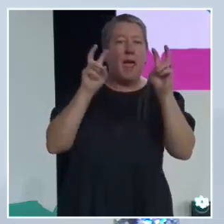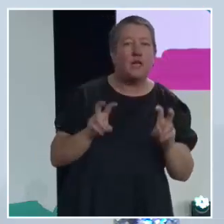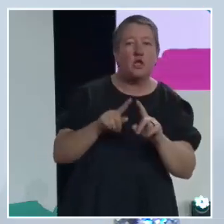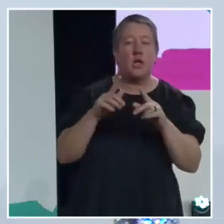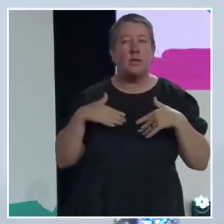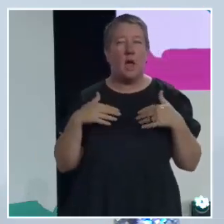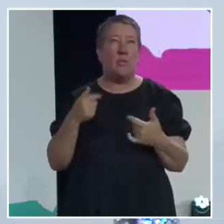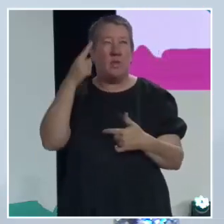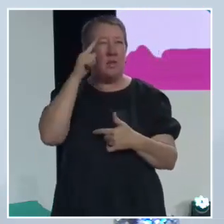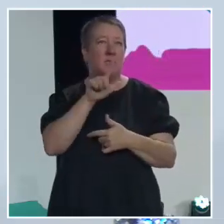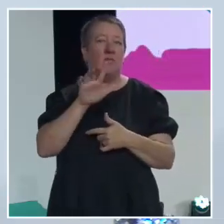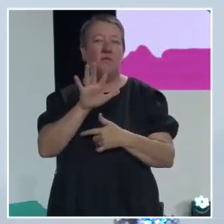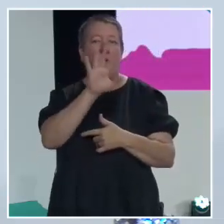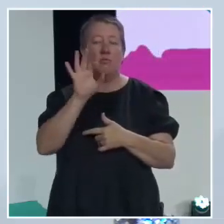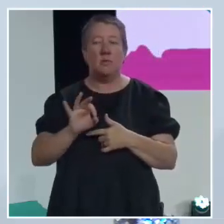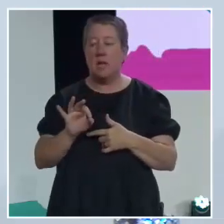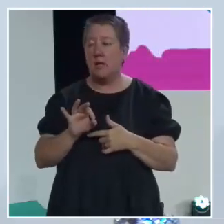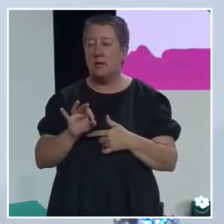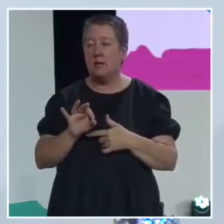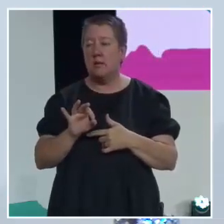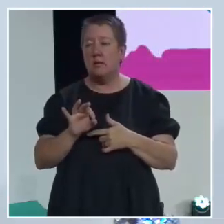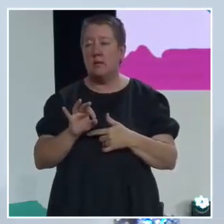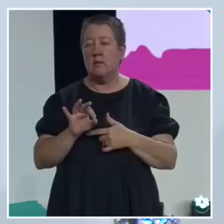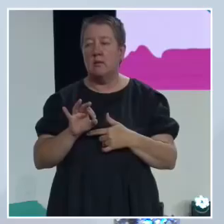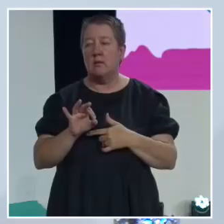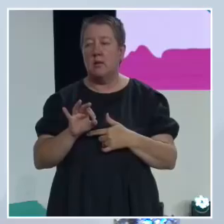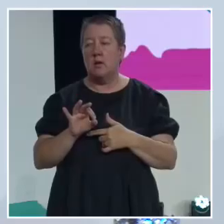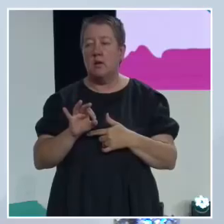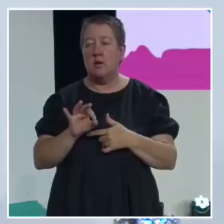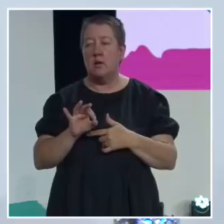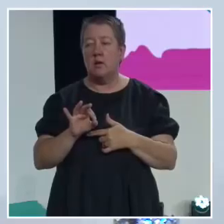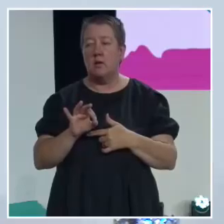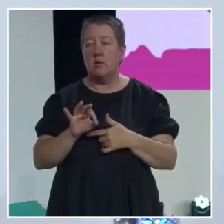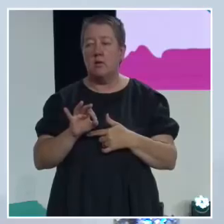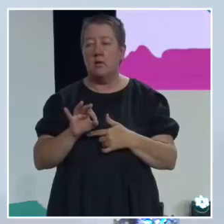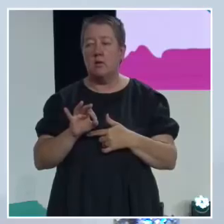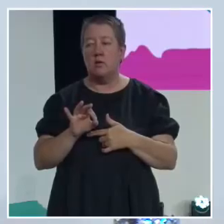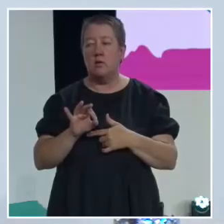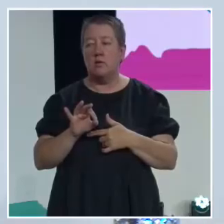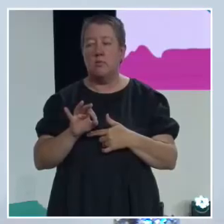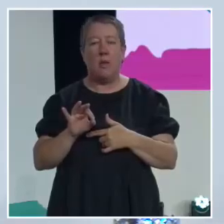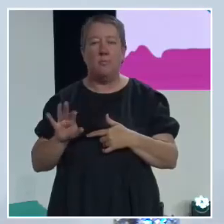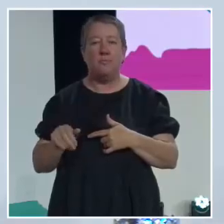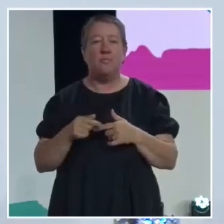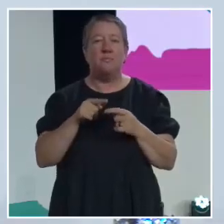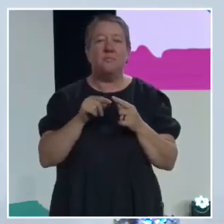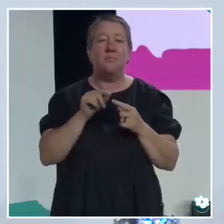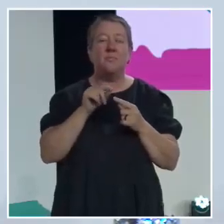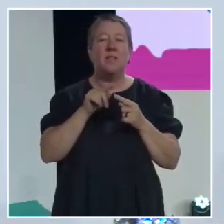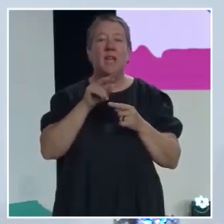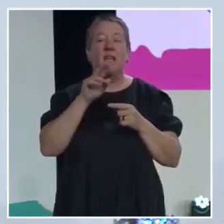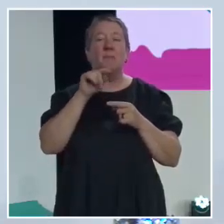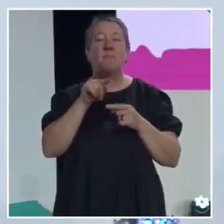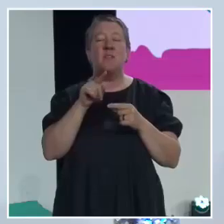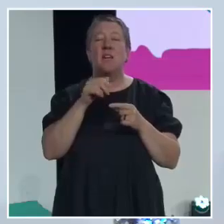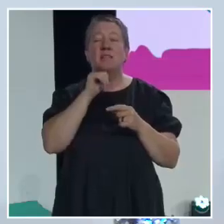like 75% of new molecular entities with priority rating actually came out of public investments, and then the prices and the intellectual property rights